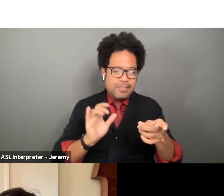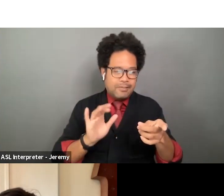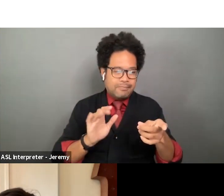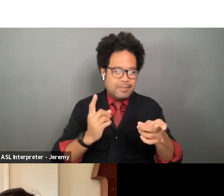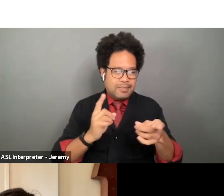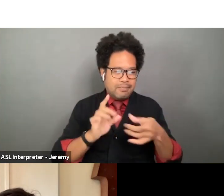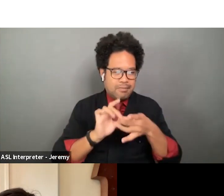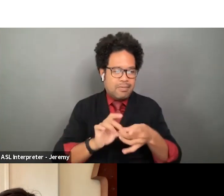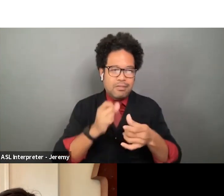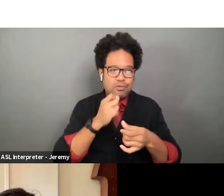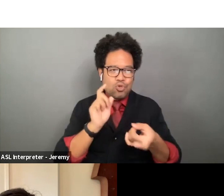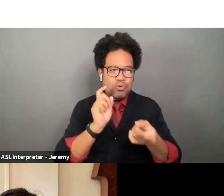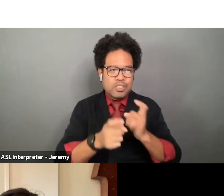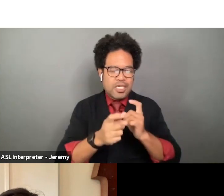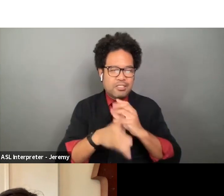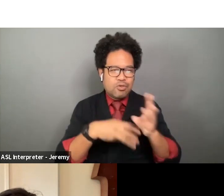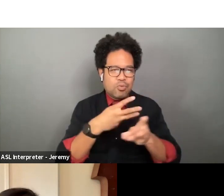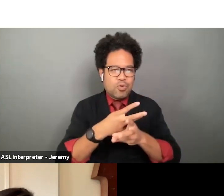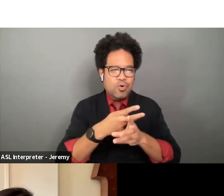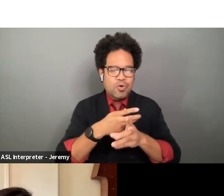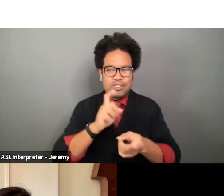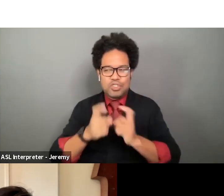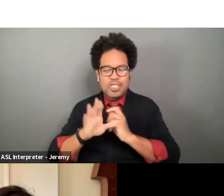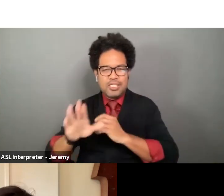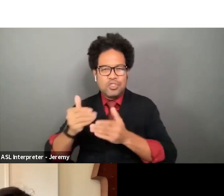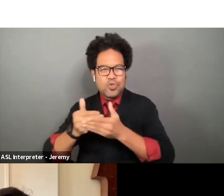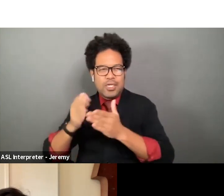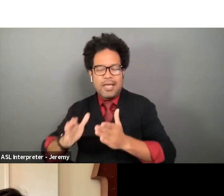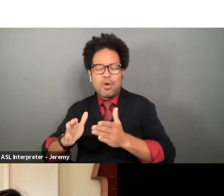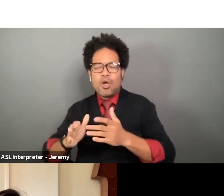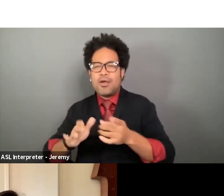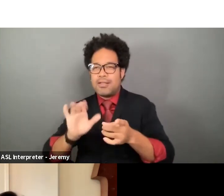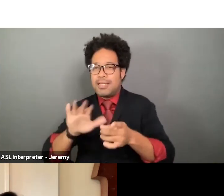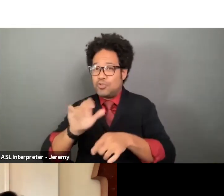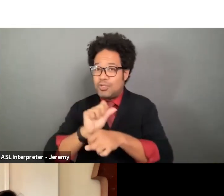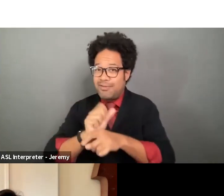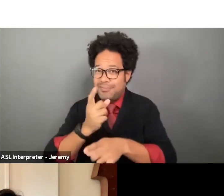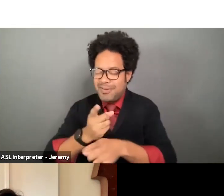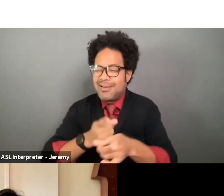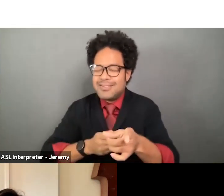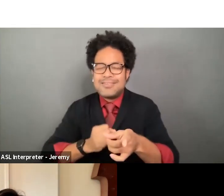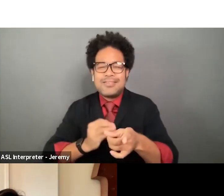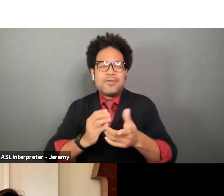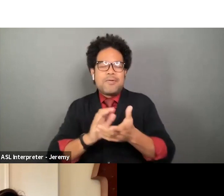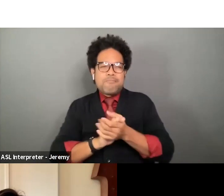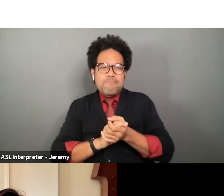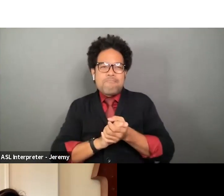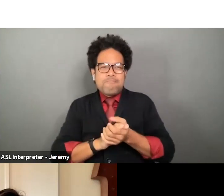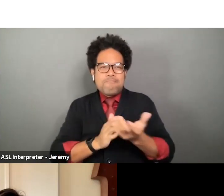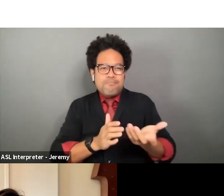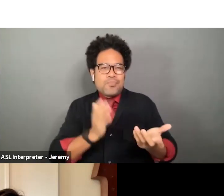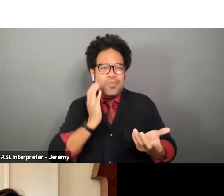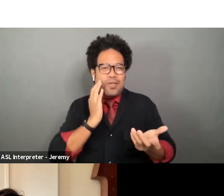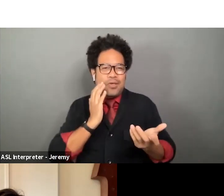something about don't change the world, change your neighbor, radicalize your neighbor. Like that's your job, right? So, you